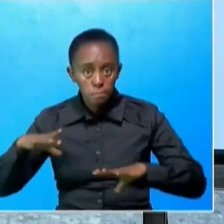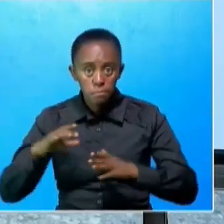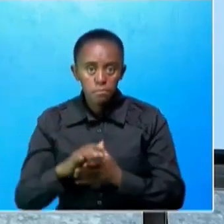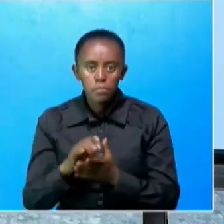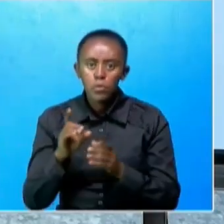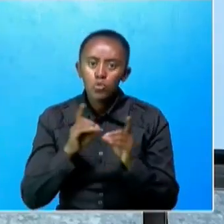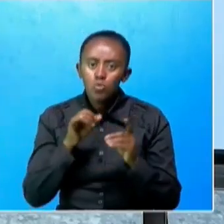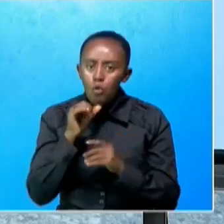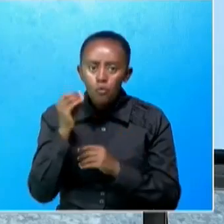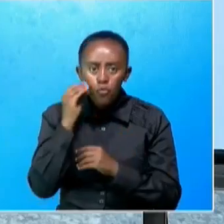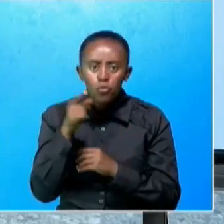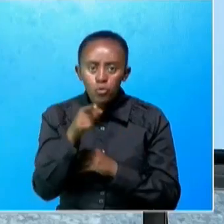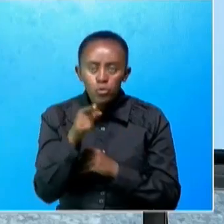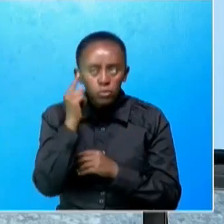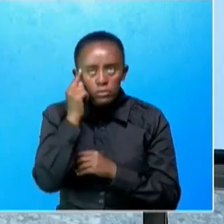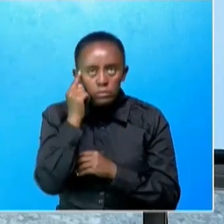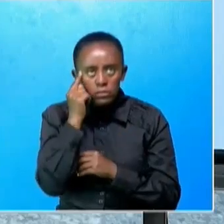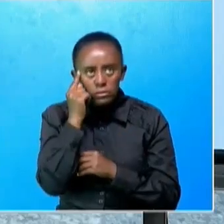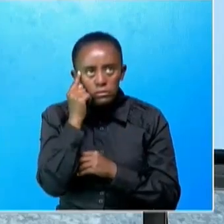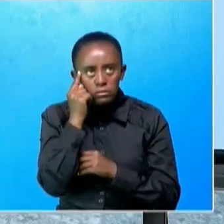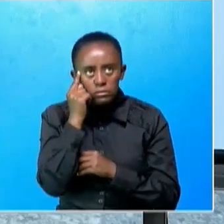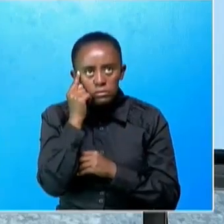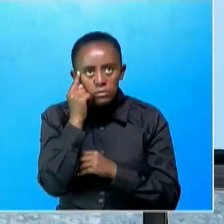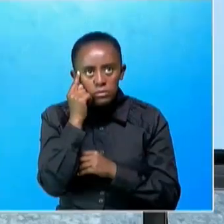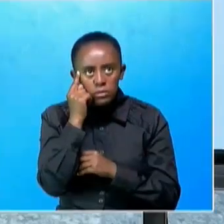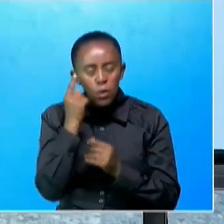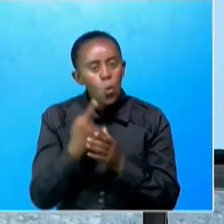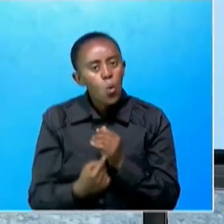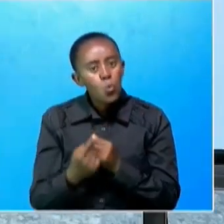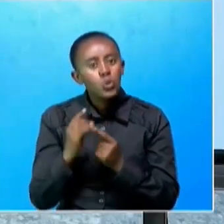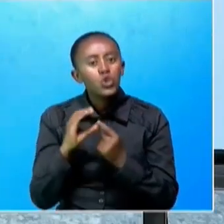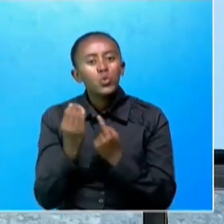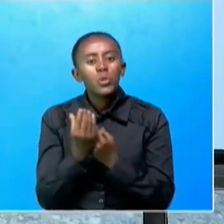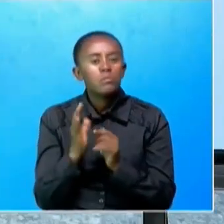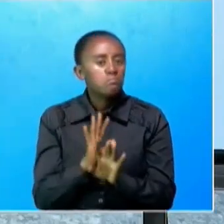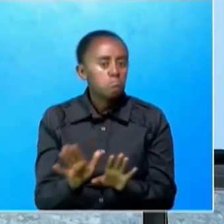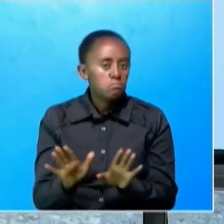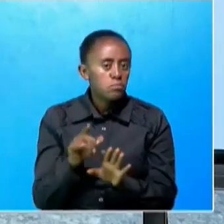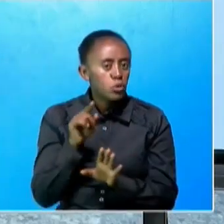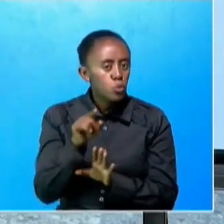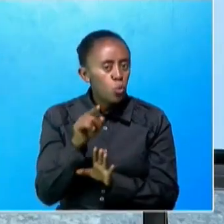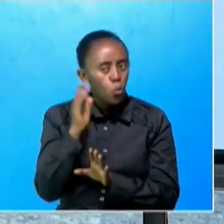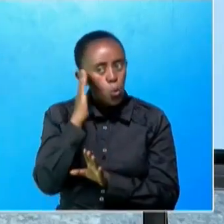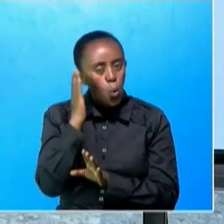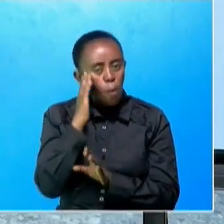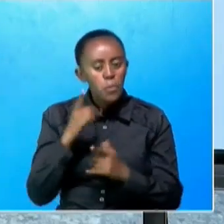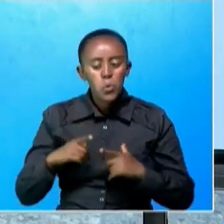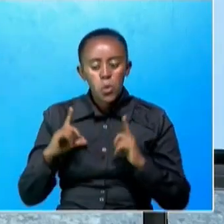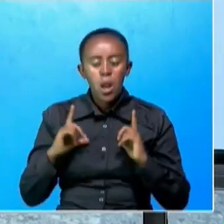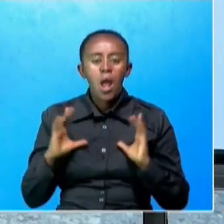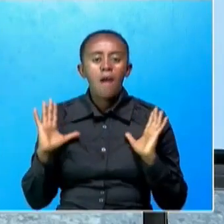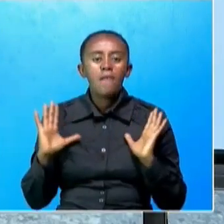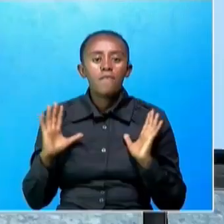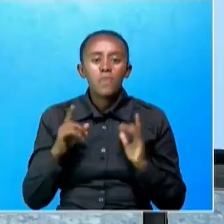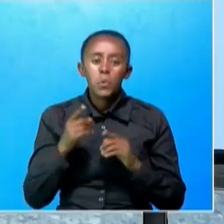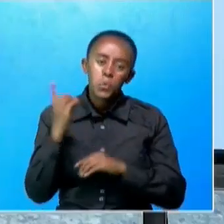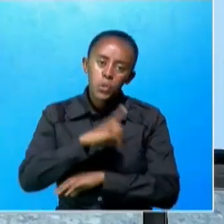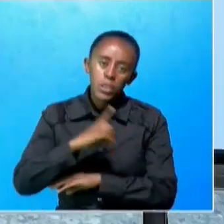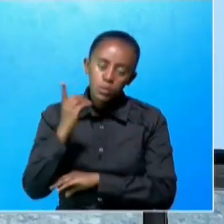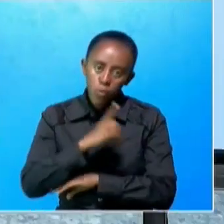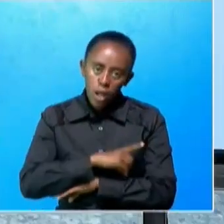don't forget that you have to think about only the situation that you are common in your life or in your